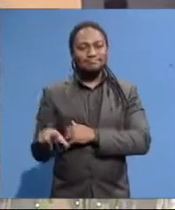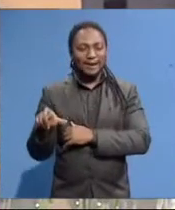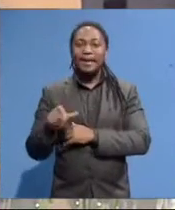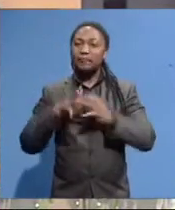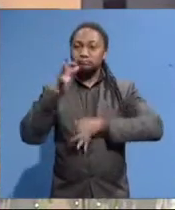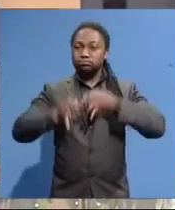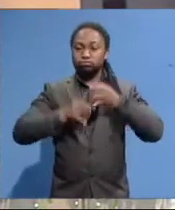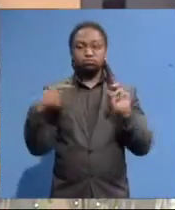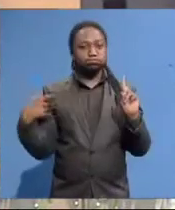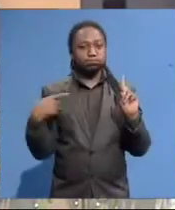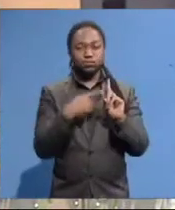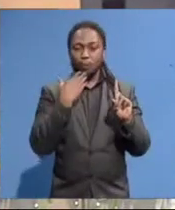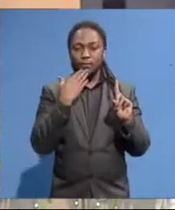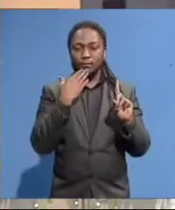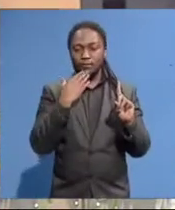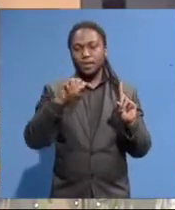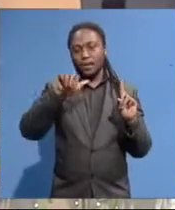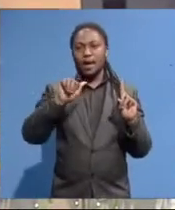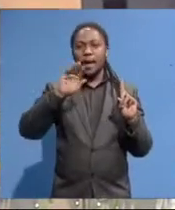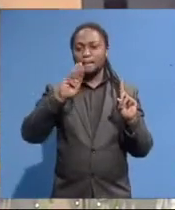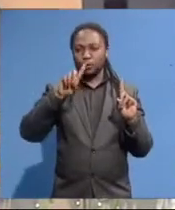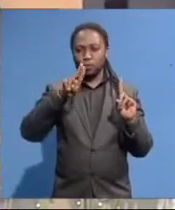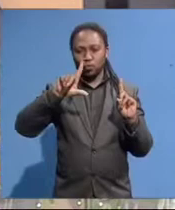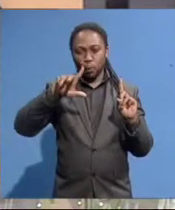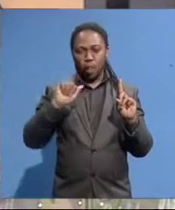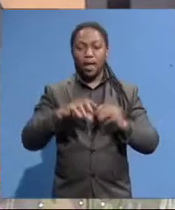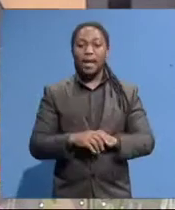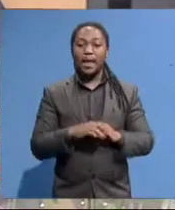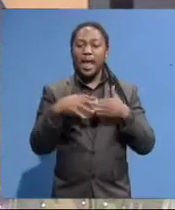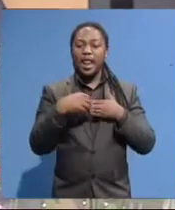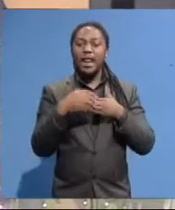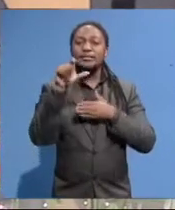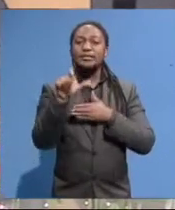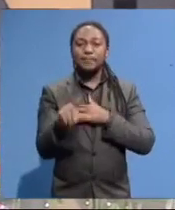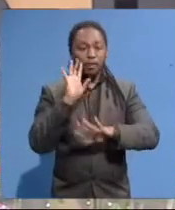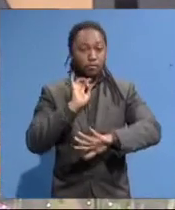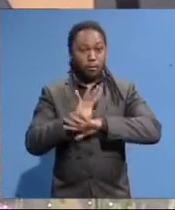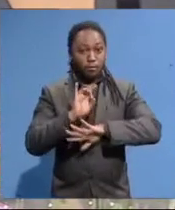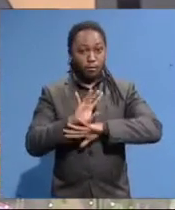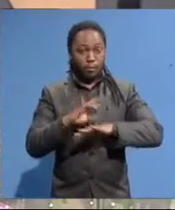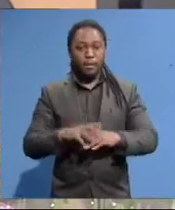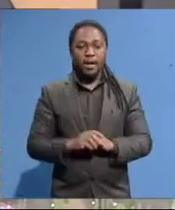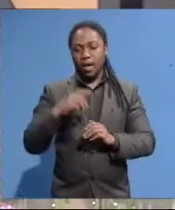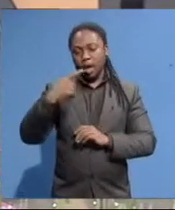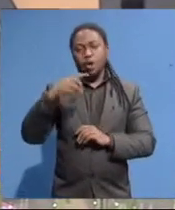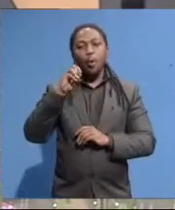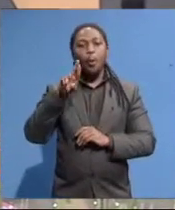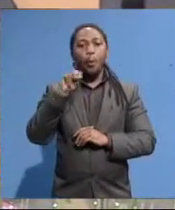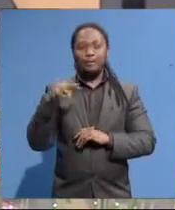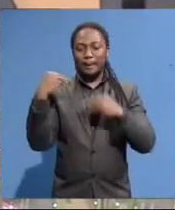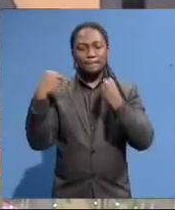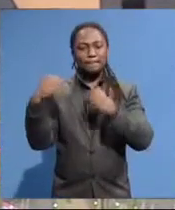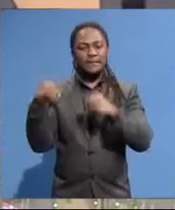Mandela is Abdullah Varachia, leadership and management consultant and faculty member from Gordon's Institute for